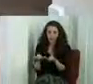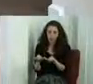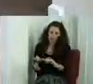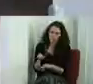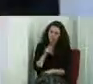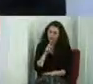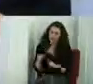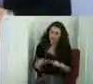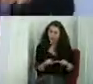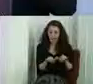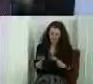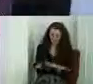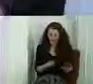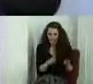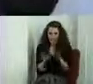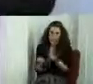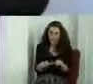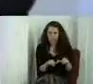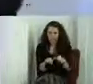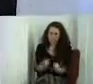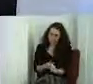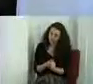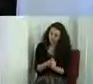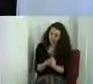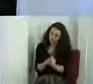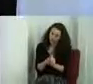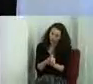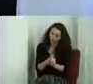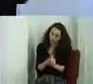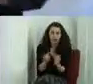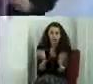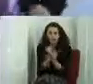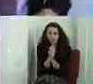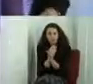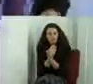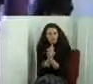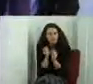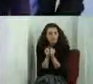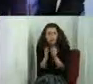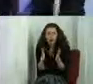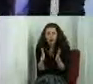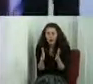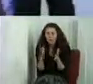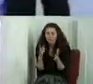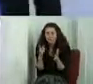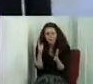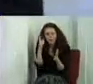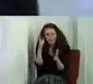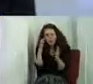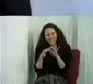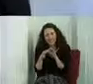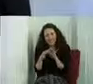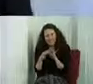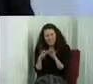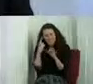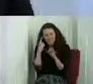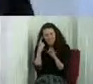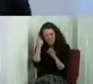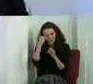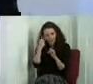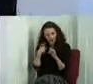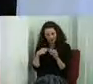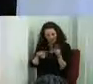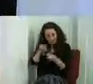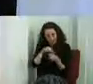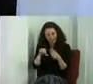the same. We don't just follow the sheep keeper without having some element of brain connection. Although I have to say